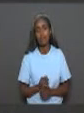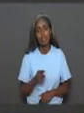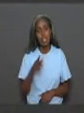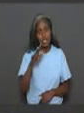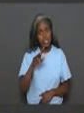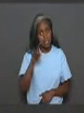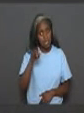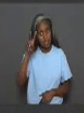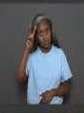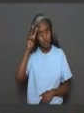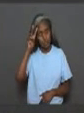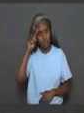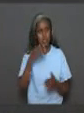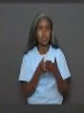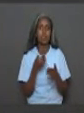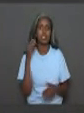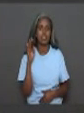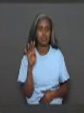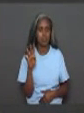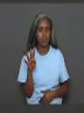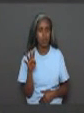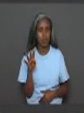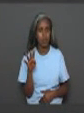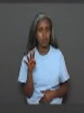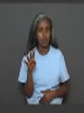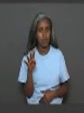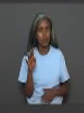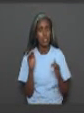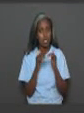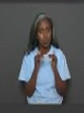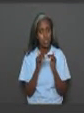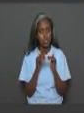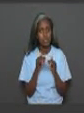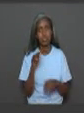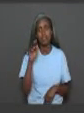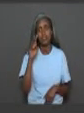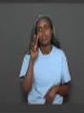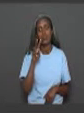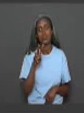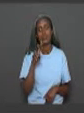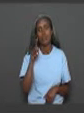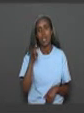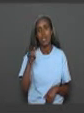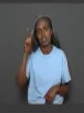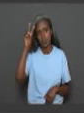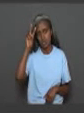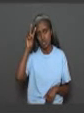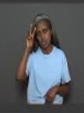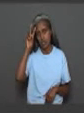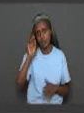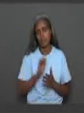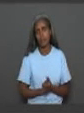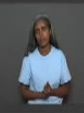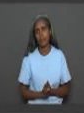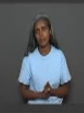3x squared minus 4 equals 2x squared.